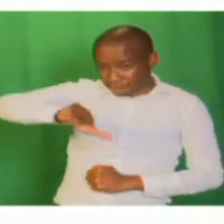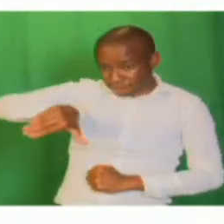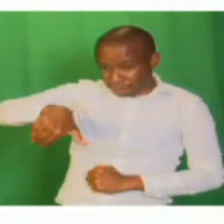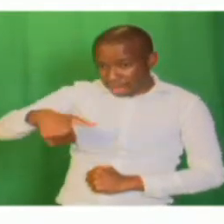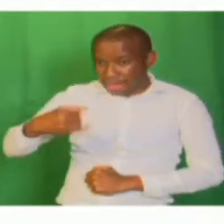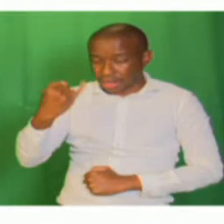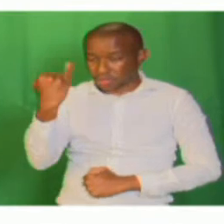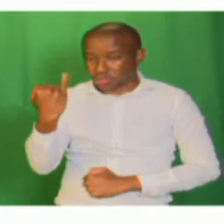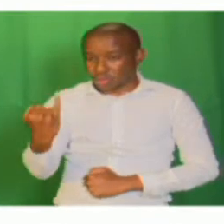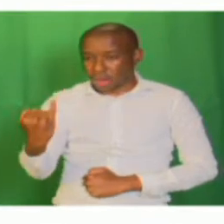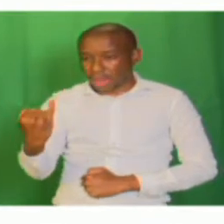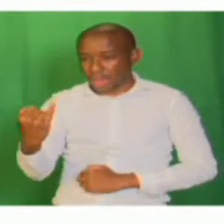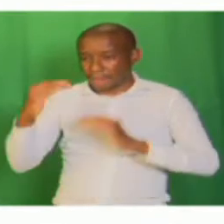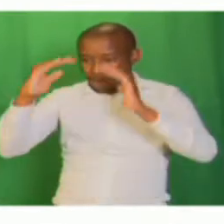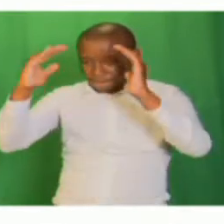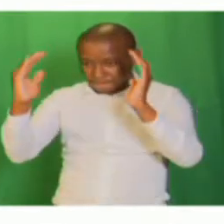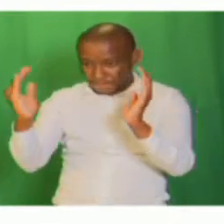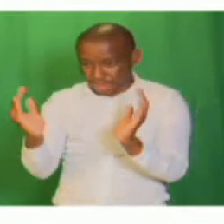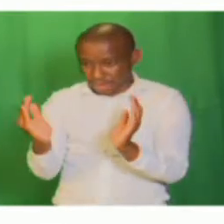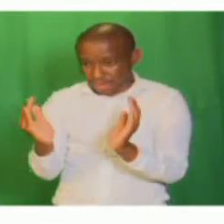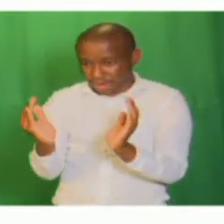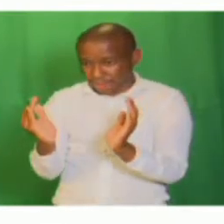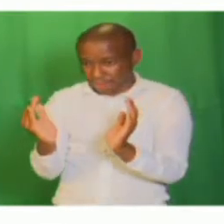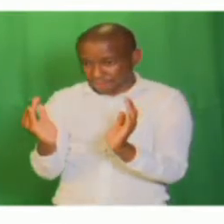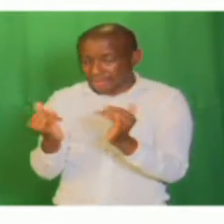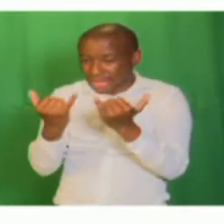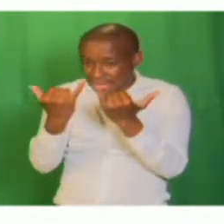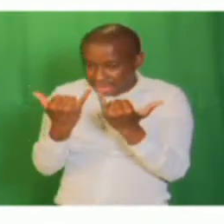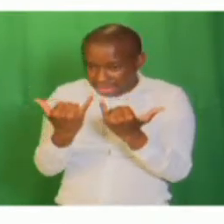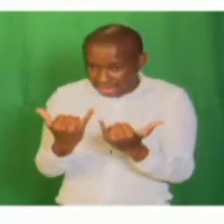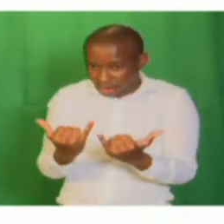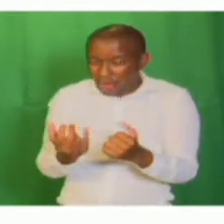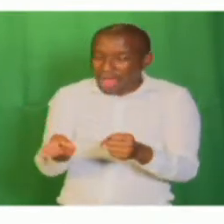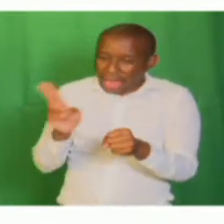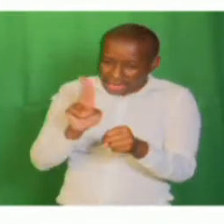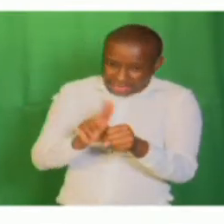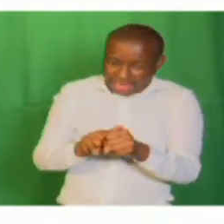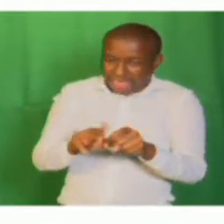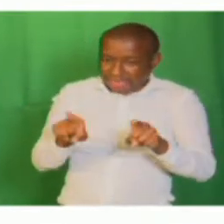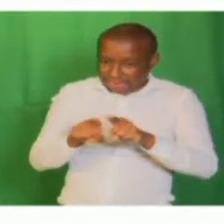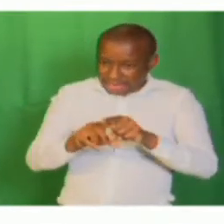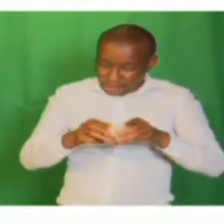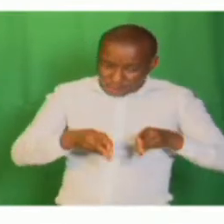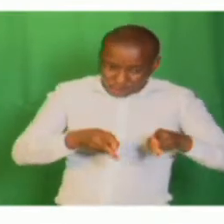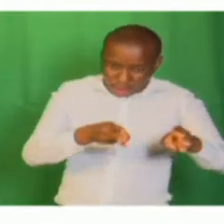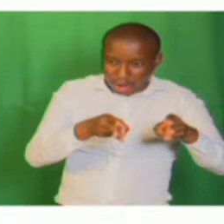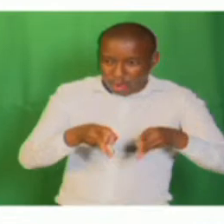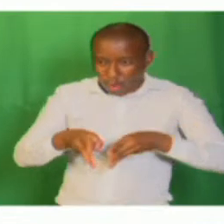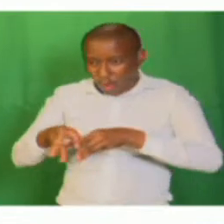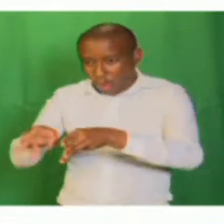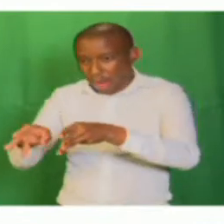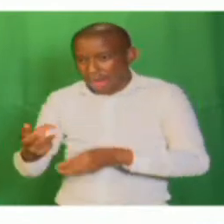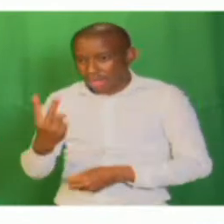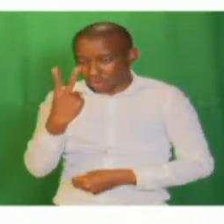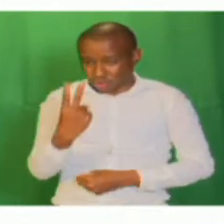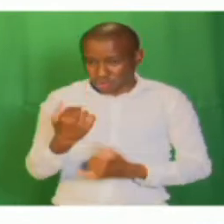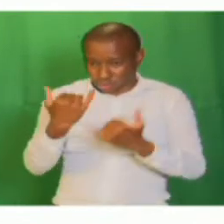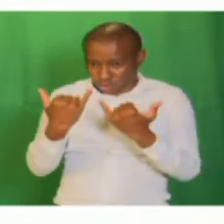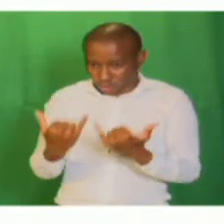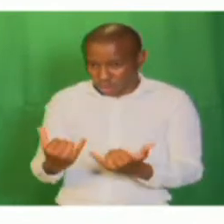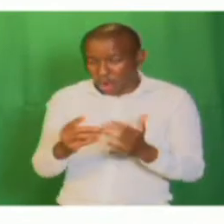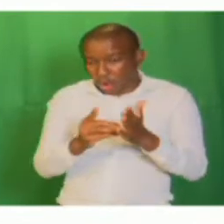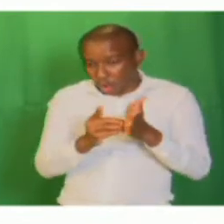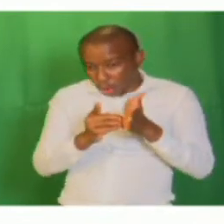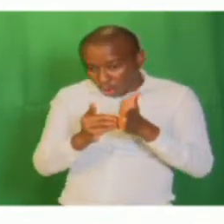minus 1. We are still going to use both approaches. The first approach using the order